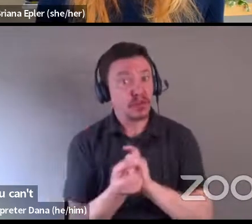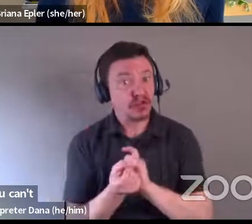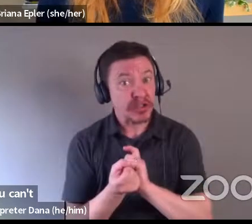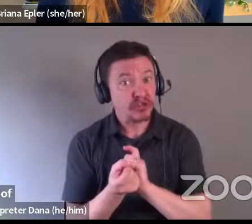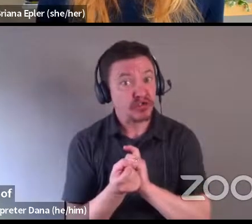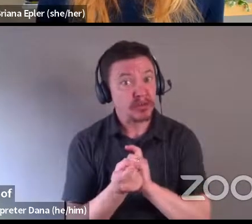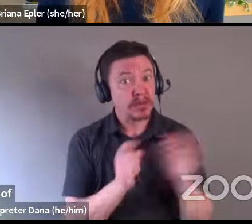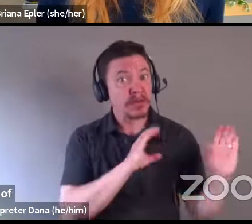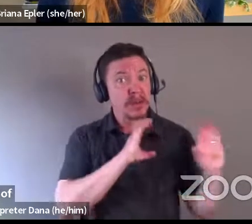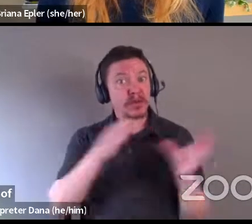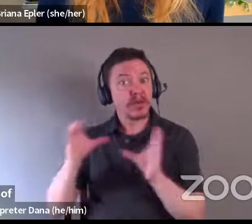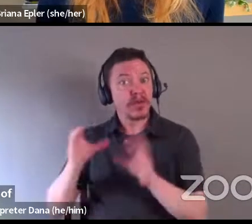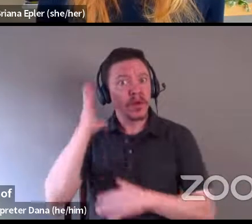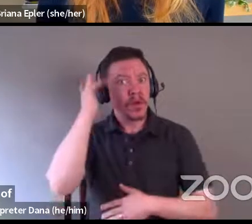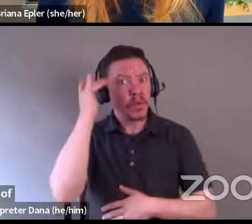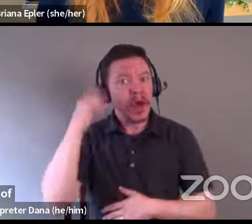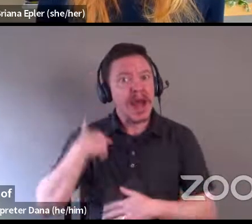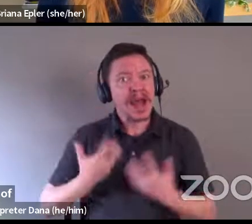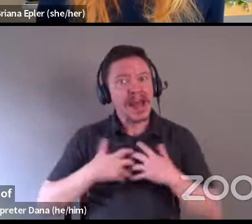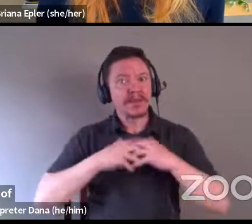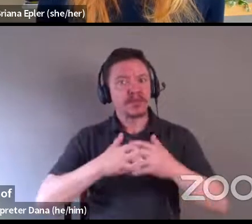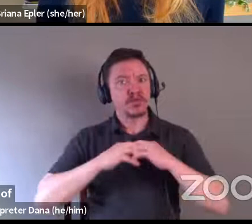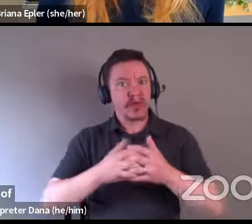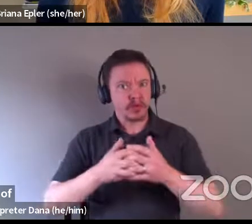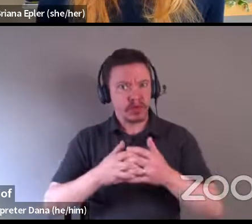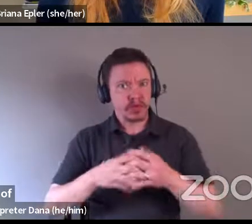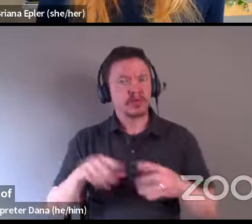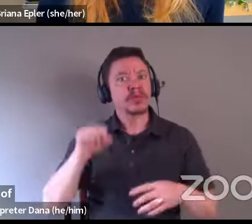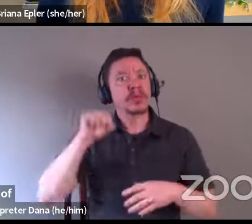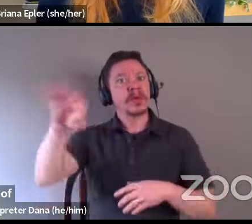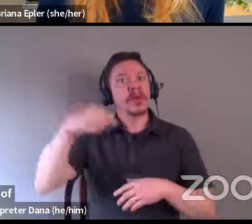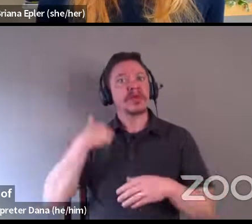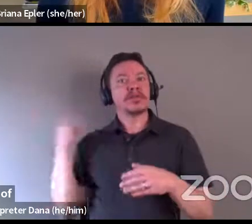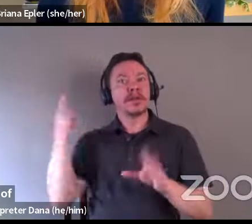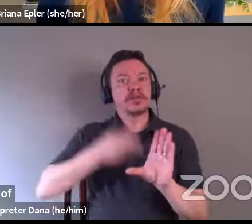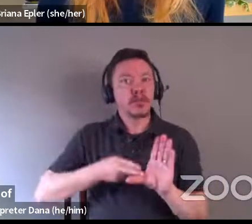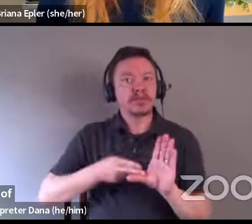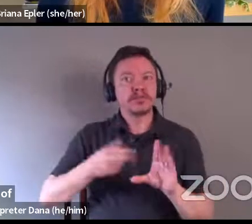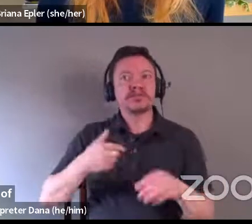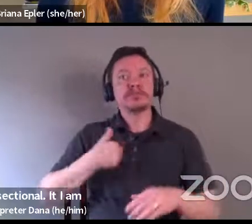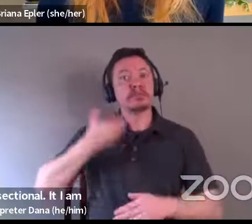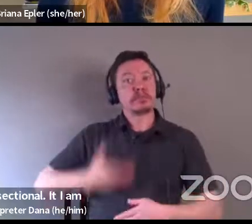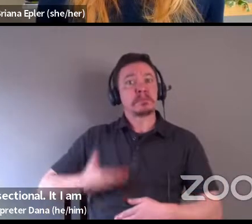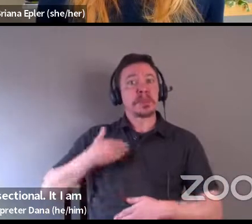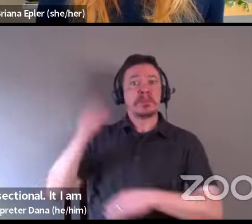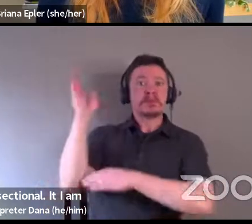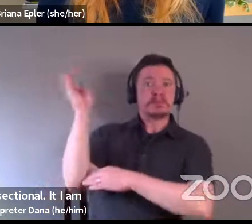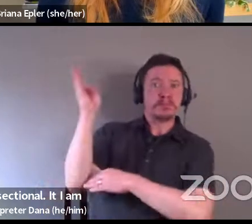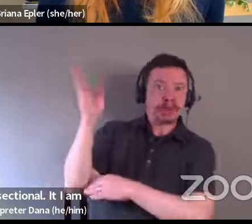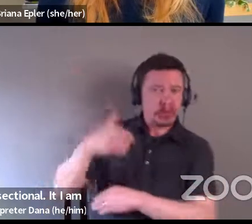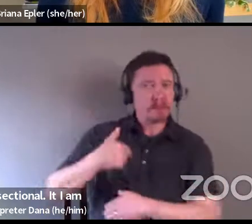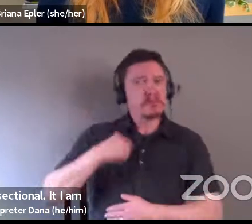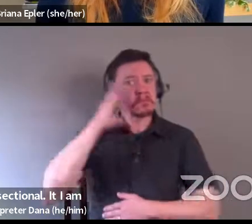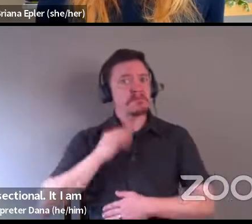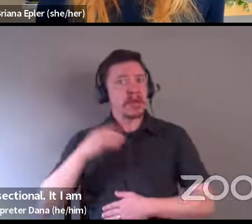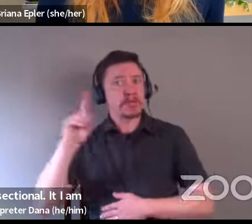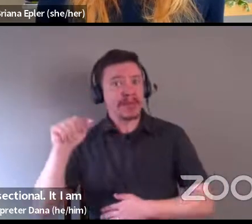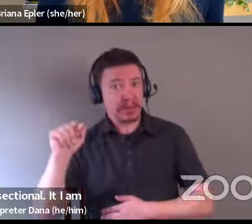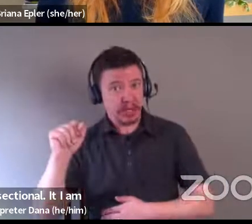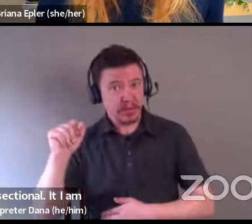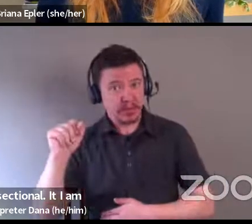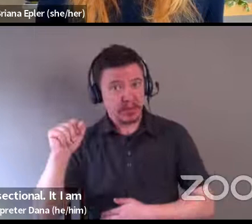because it's intersection. If I'm sitting, let's say, if I'm talking as a disabled person, very